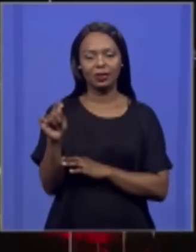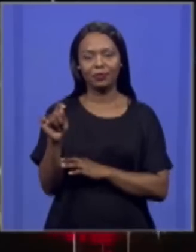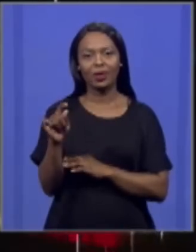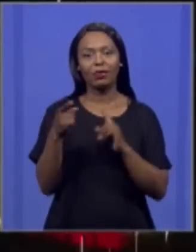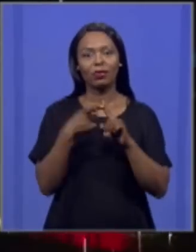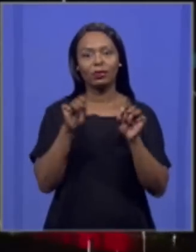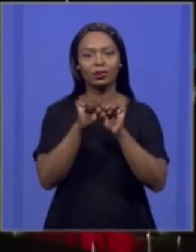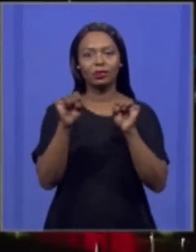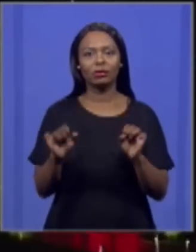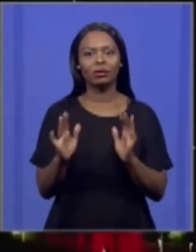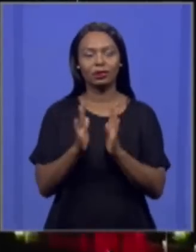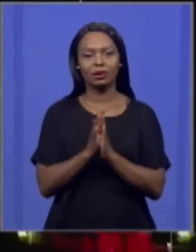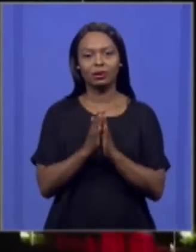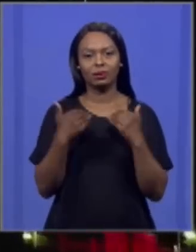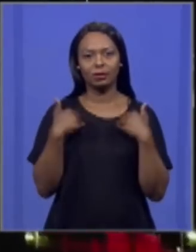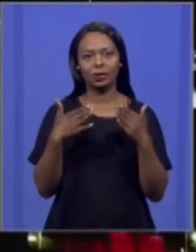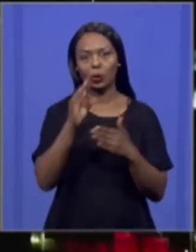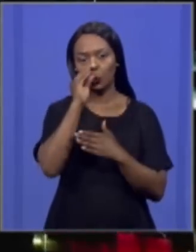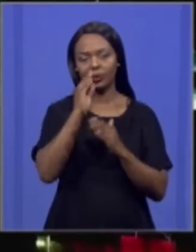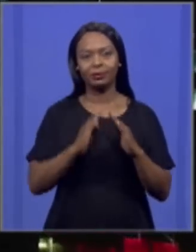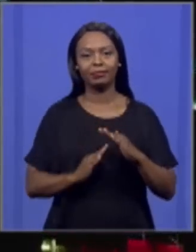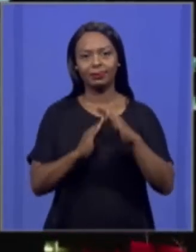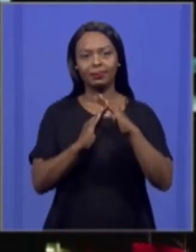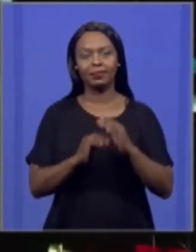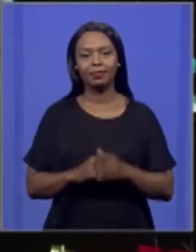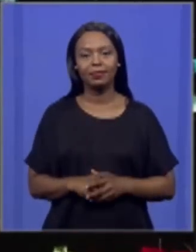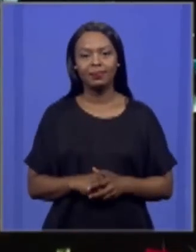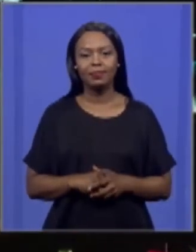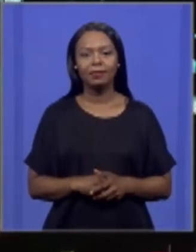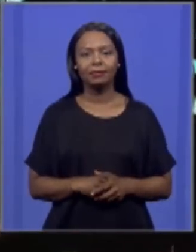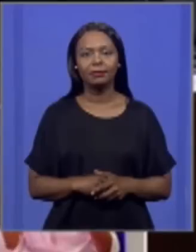Studio 10 re thoma pele ka dihlogo tša tšona.